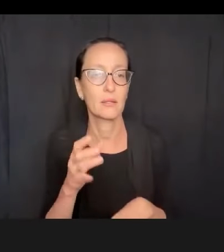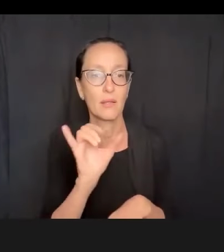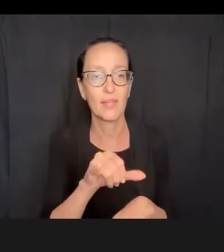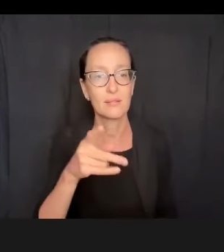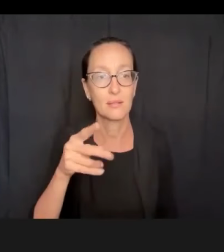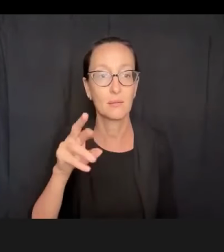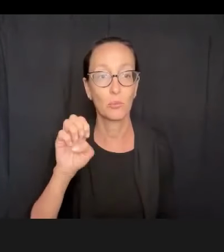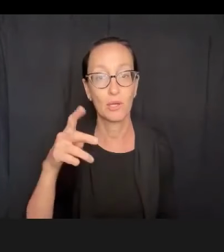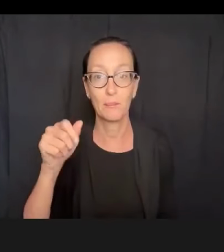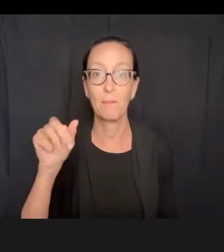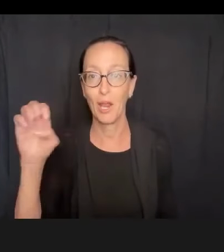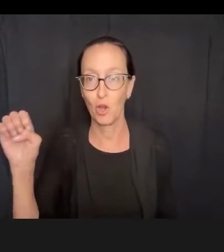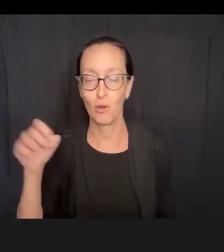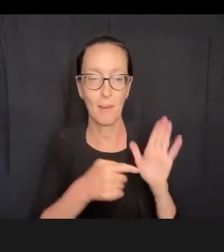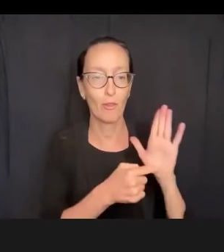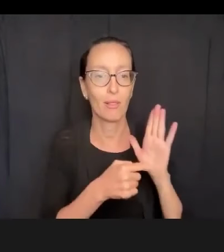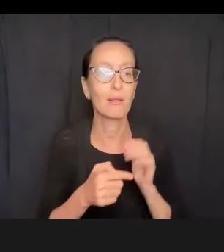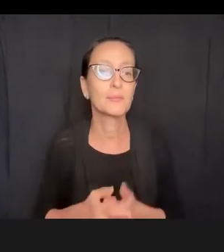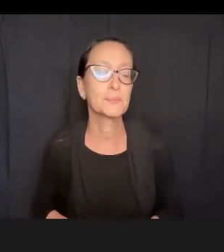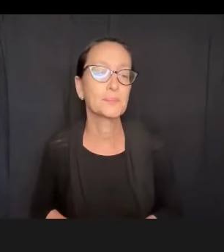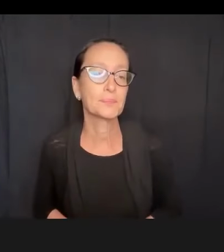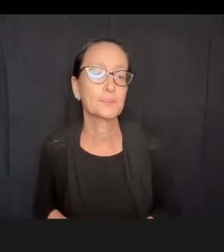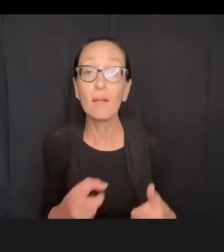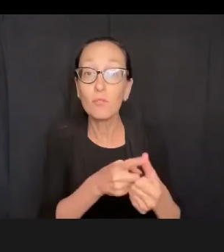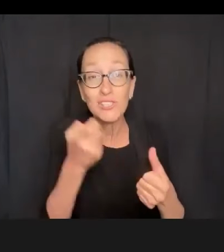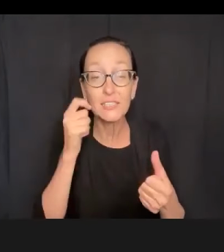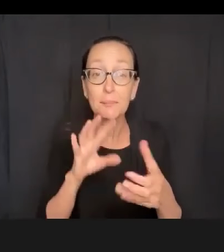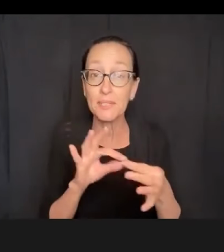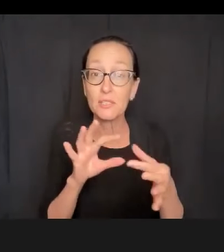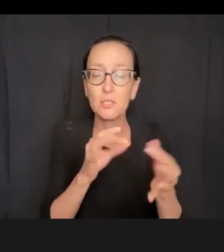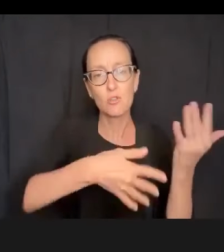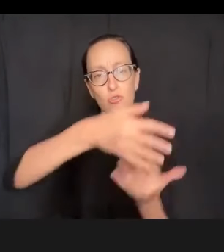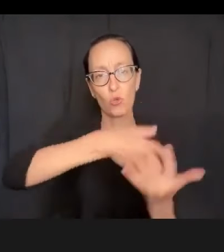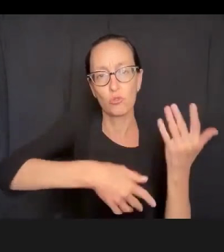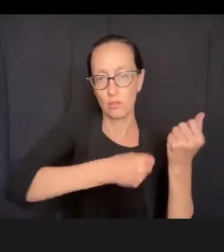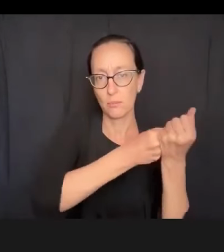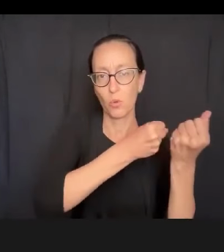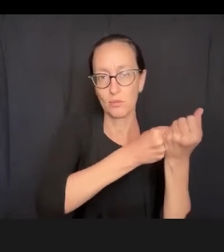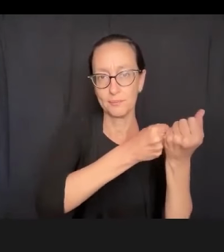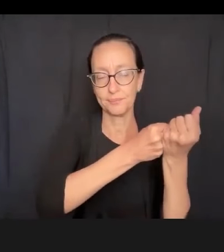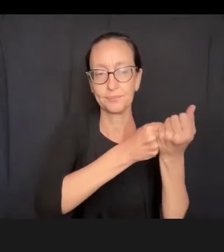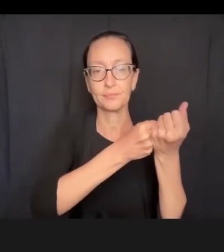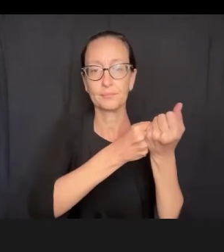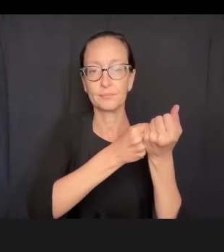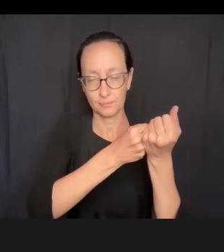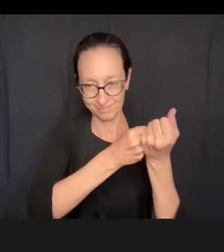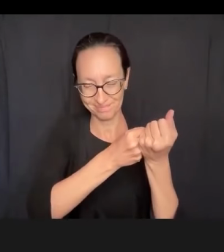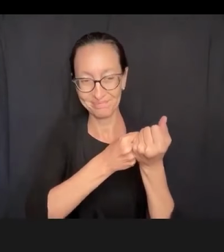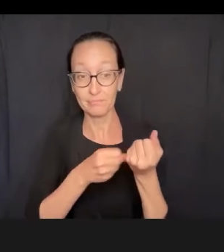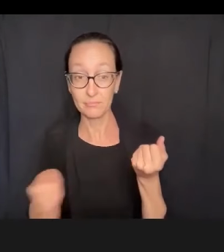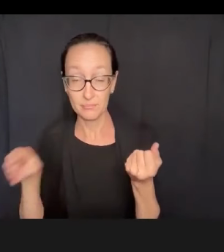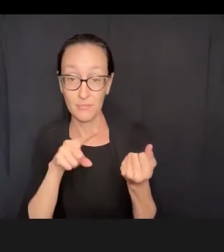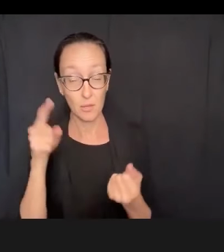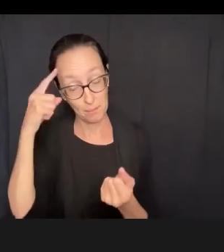The first level is what I just mentioned, is social supports, okay? So this is where I like to say, as mental health professionals, we're working